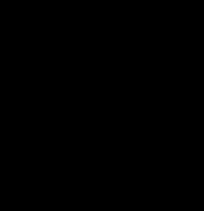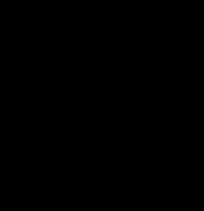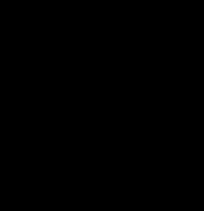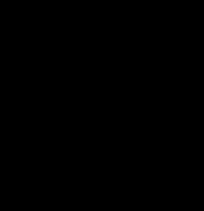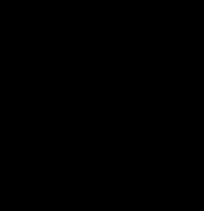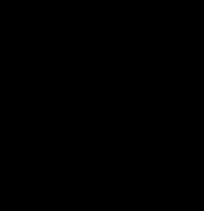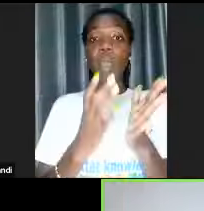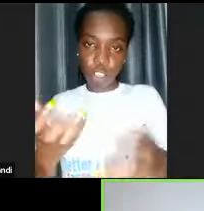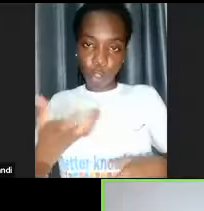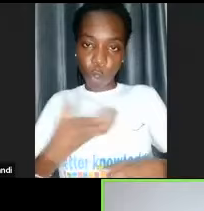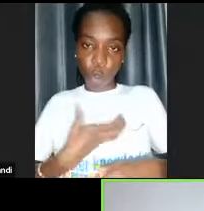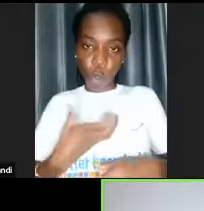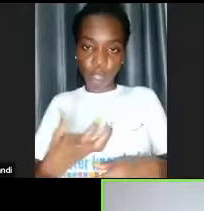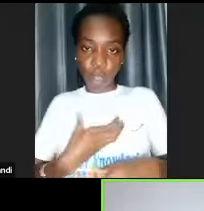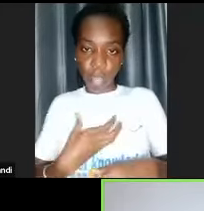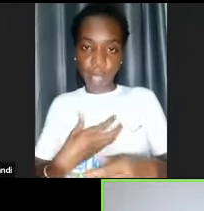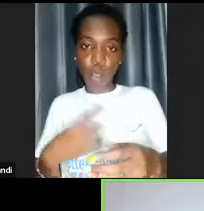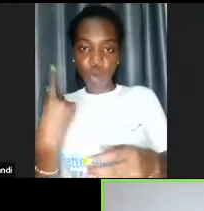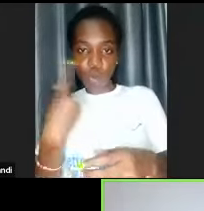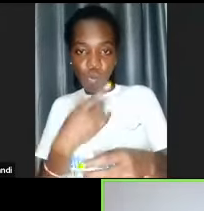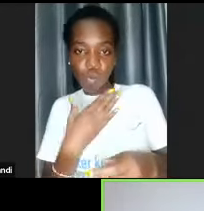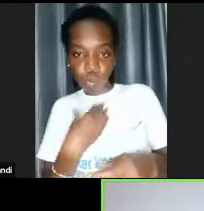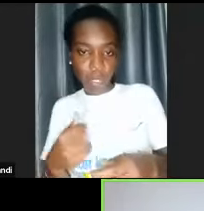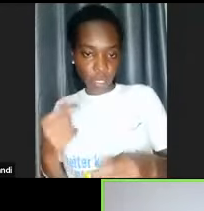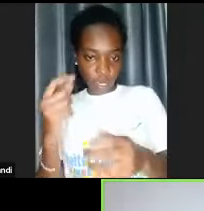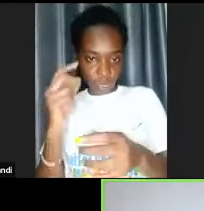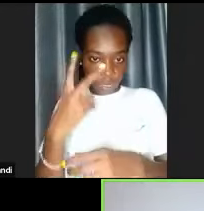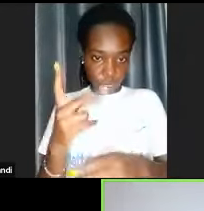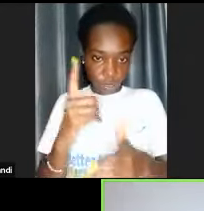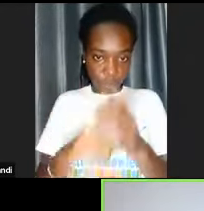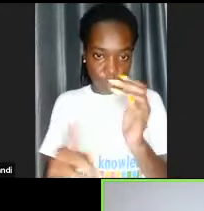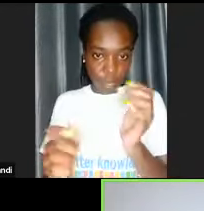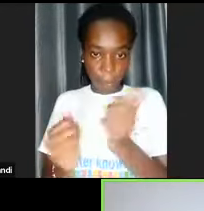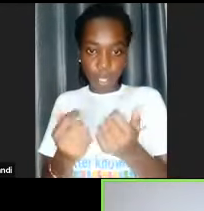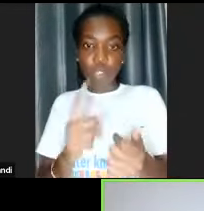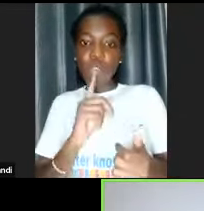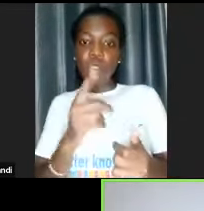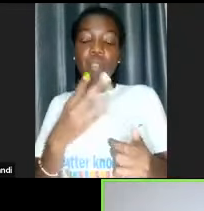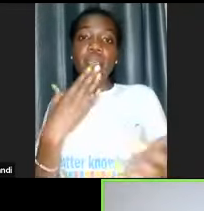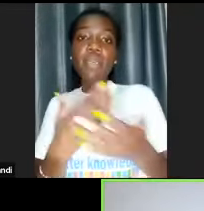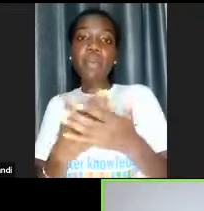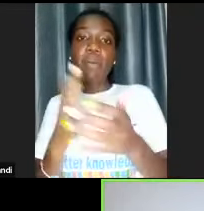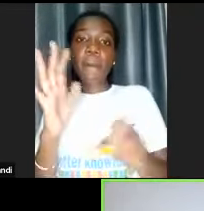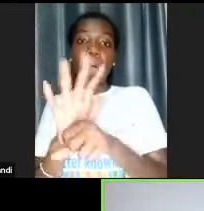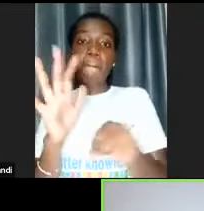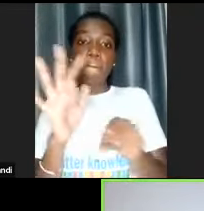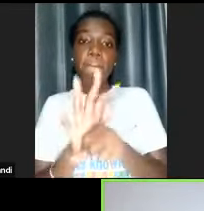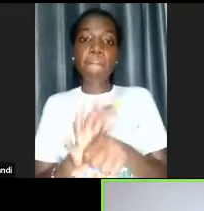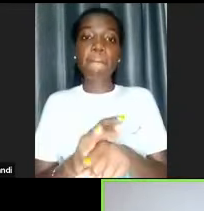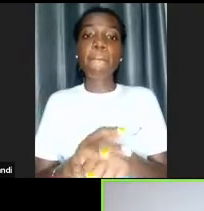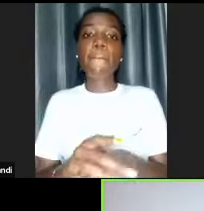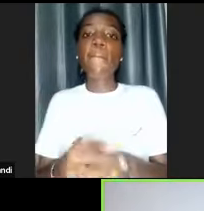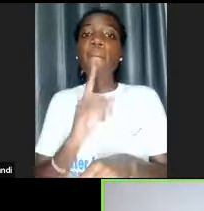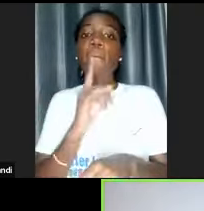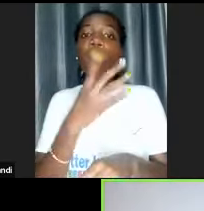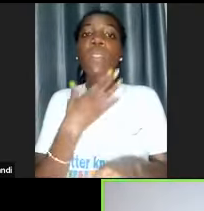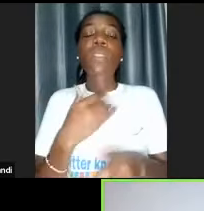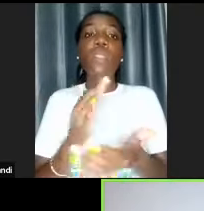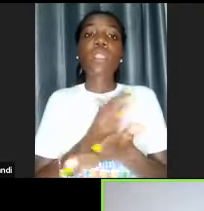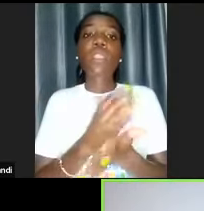owners who want to just keep abreast on what's happening. So thank you so much, Gabriel. Allow me to also share something. Oh my